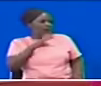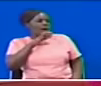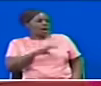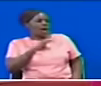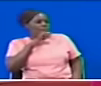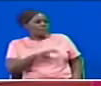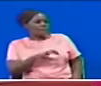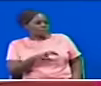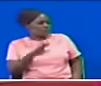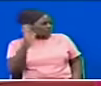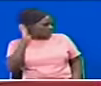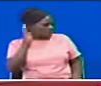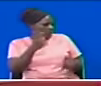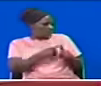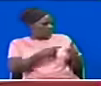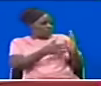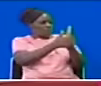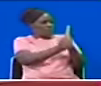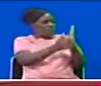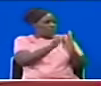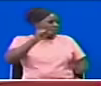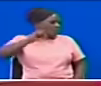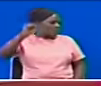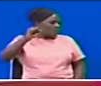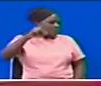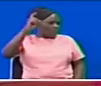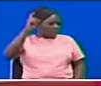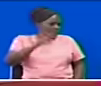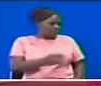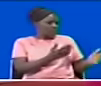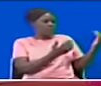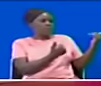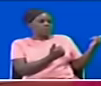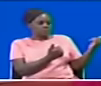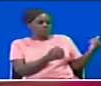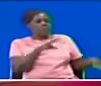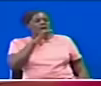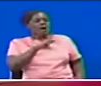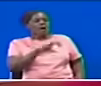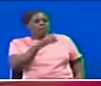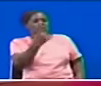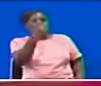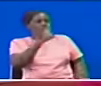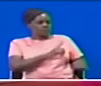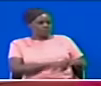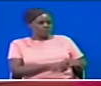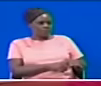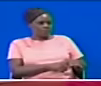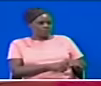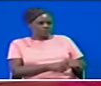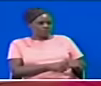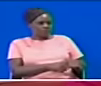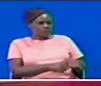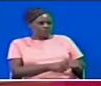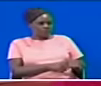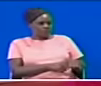know. And if you hear from the veteran politicians like Martha Karua, you have to expect to be insulted at some point, you know. So you, there's such so much